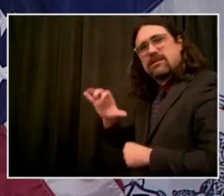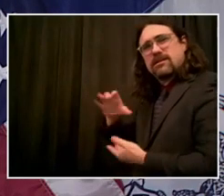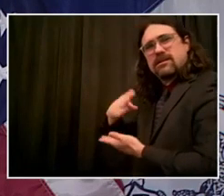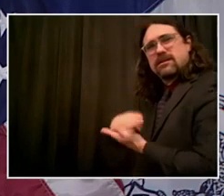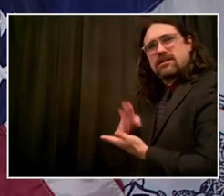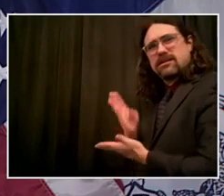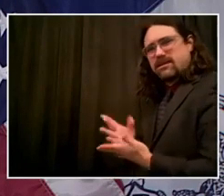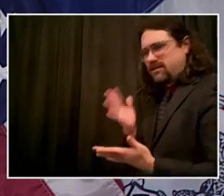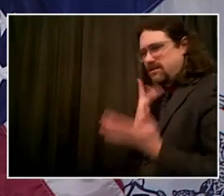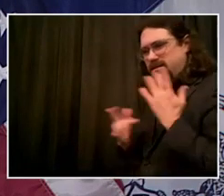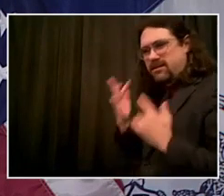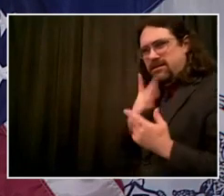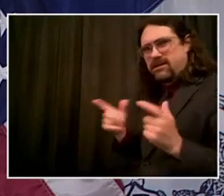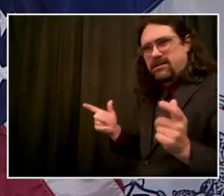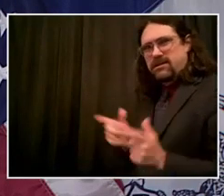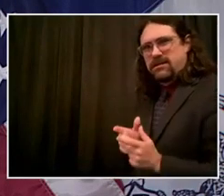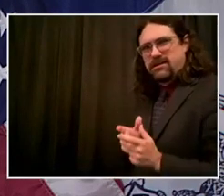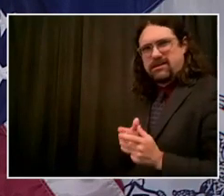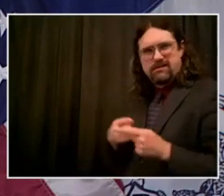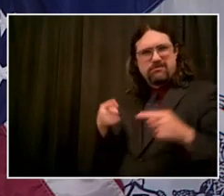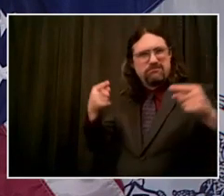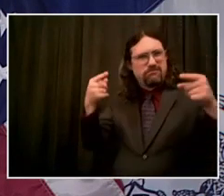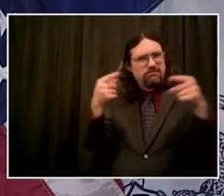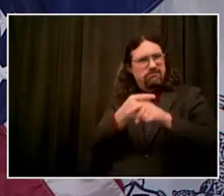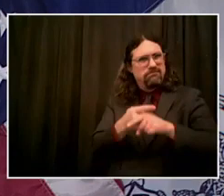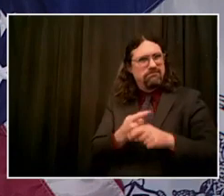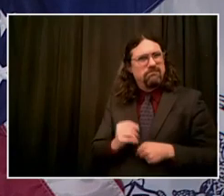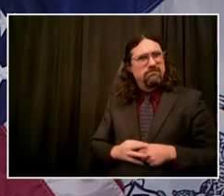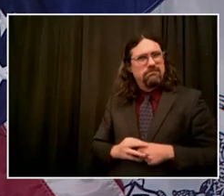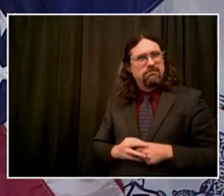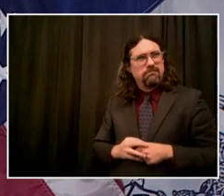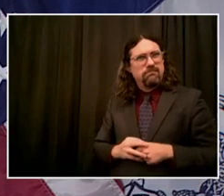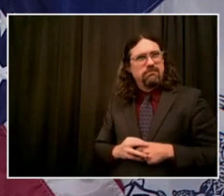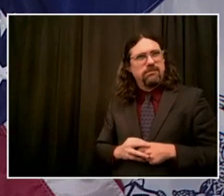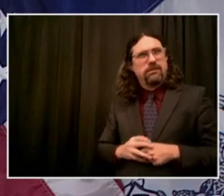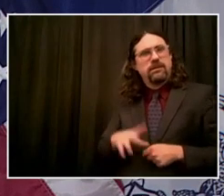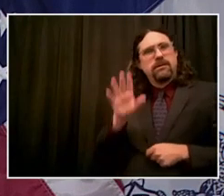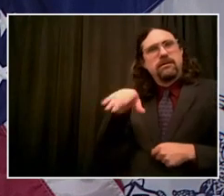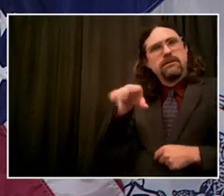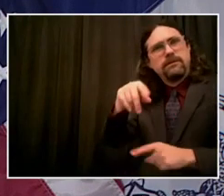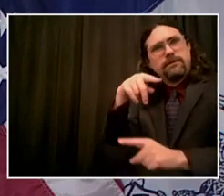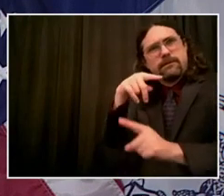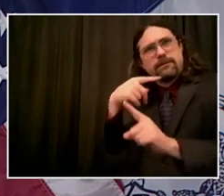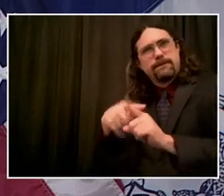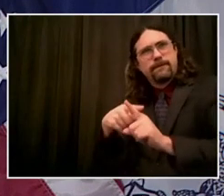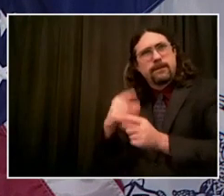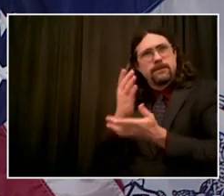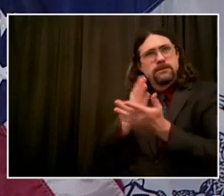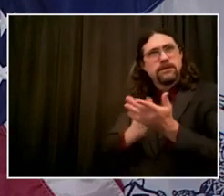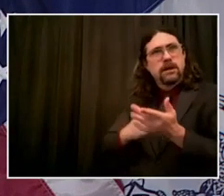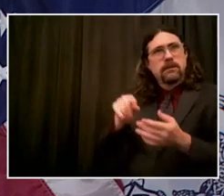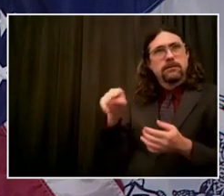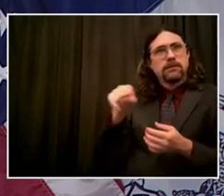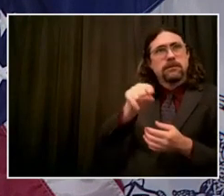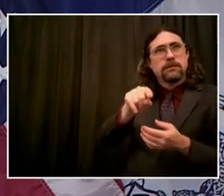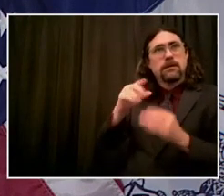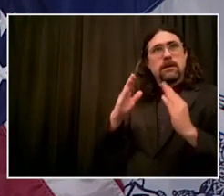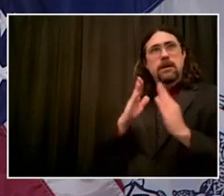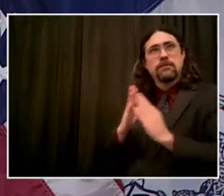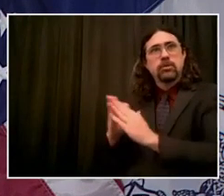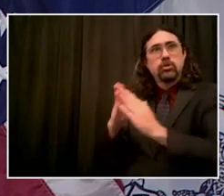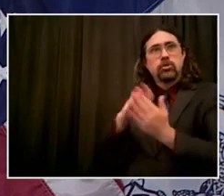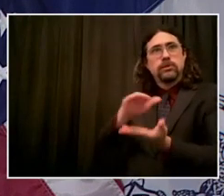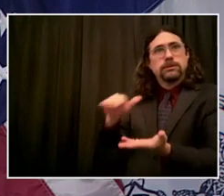possible, and there has to be labs involved, and yet there hasn't been that connection with these credible messengers on the ground who, in fact, could use